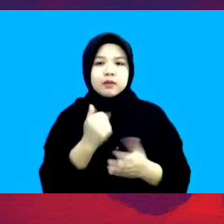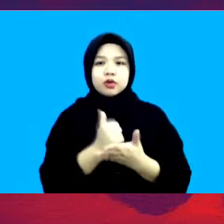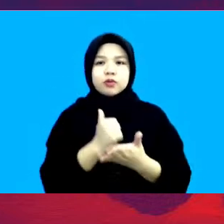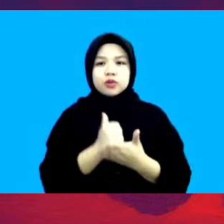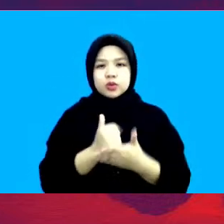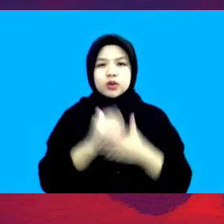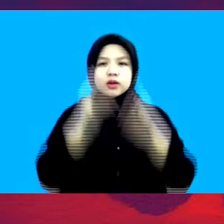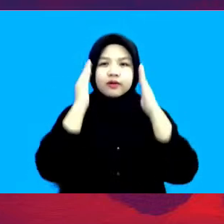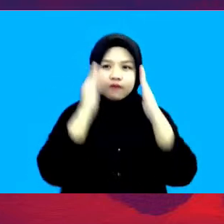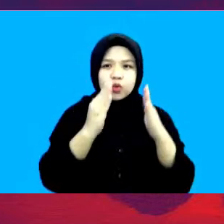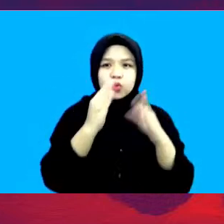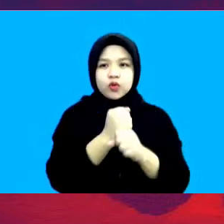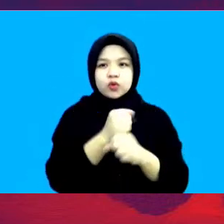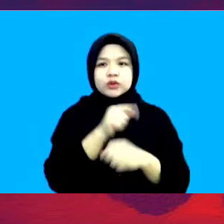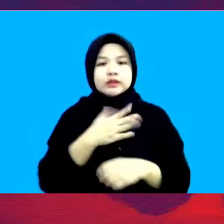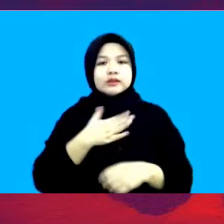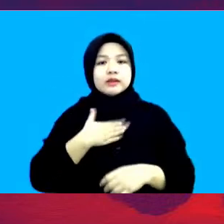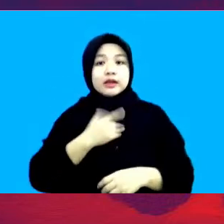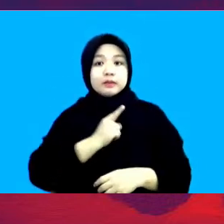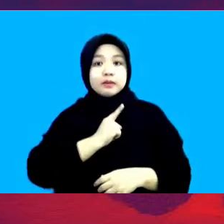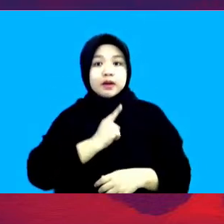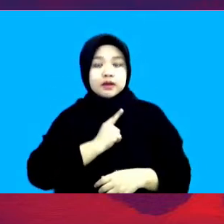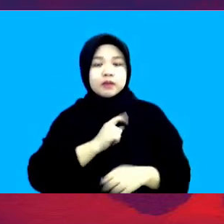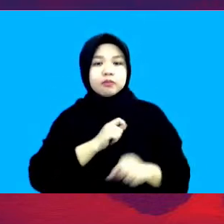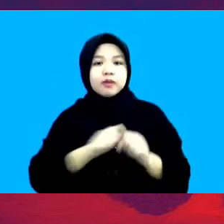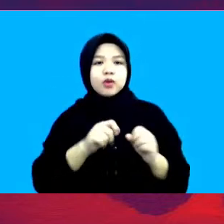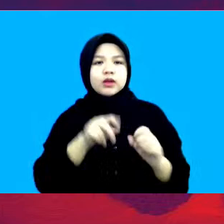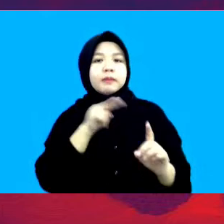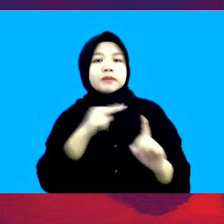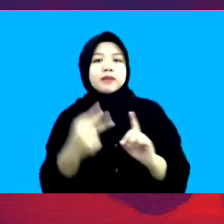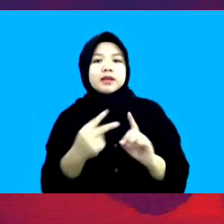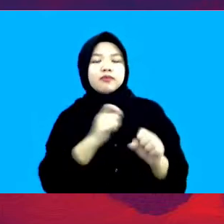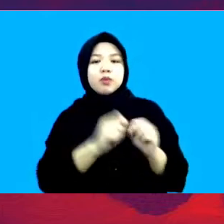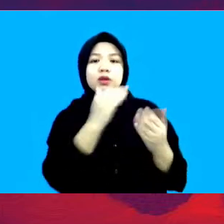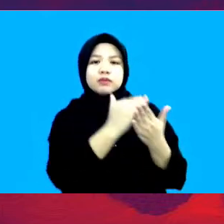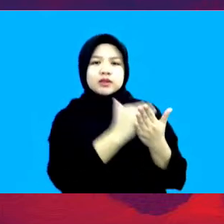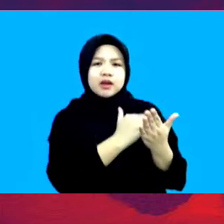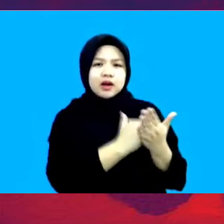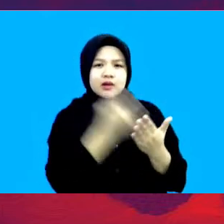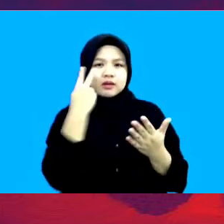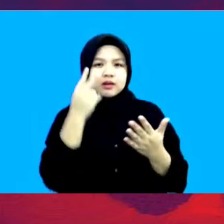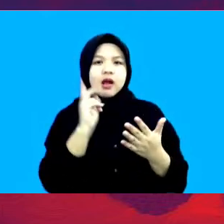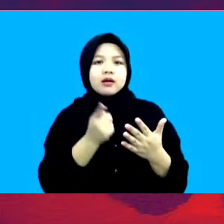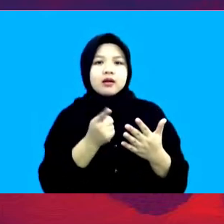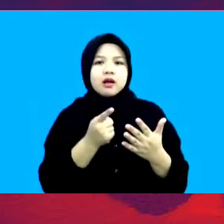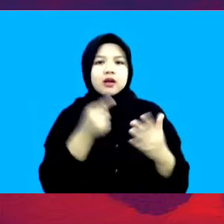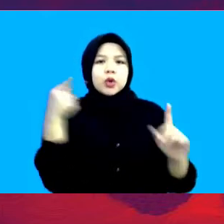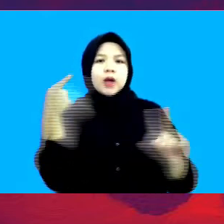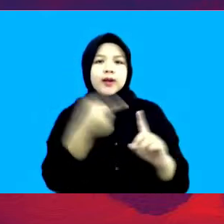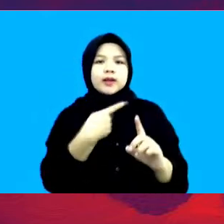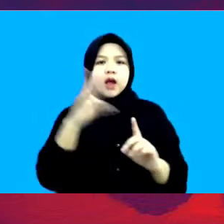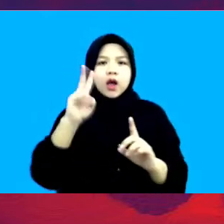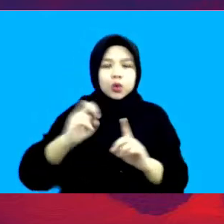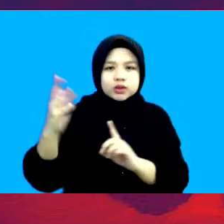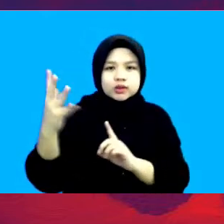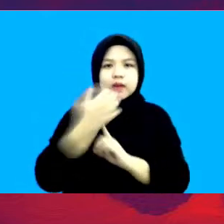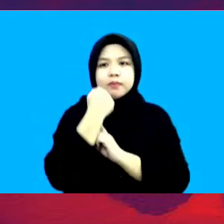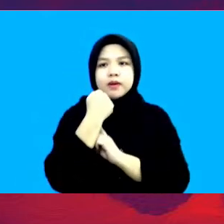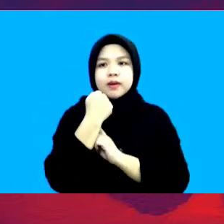me personally, from the policymaker's perspective, that's the least that we could achieve. Why? Because we know we could